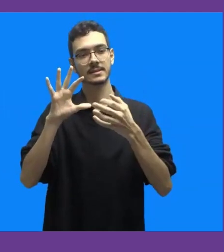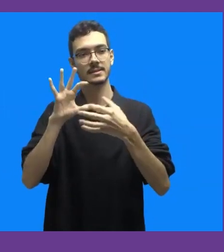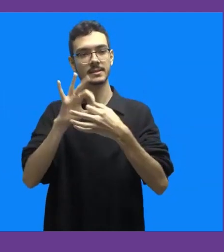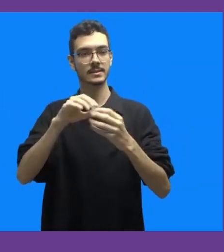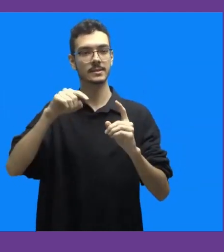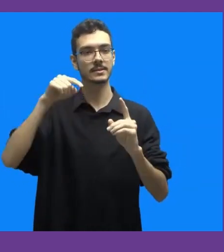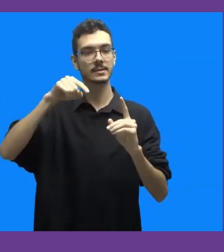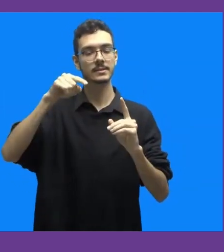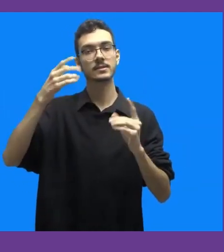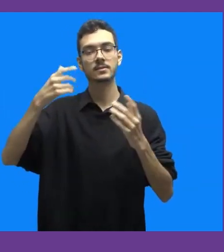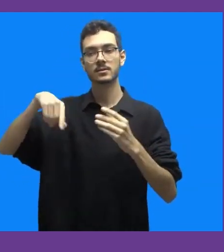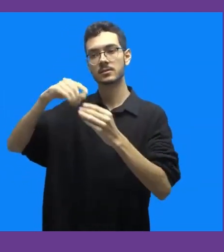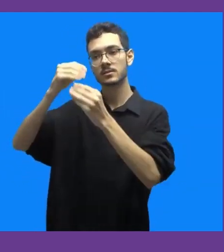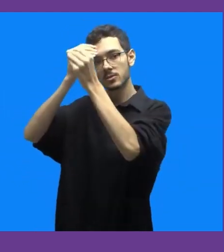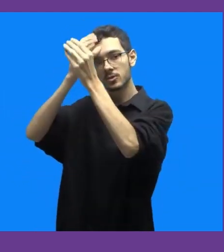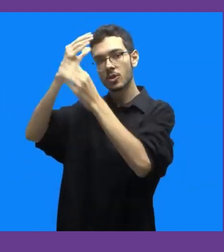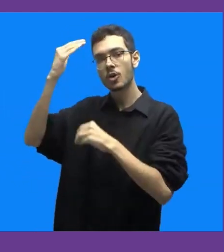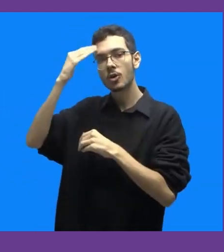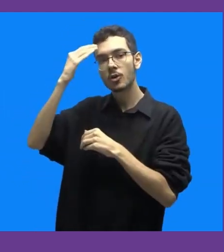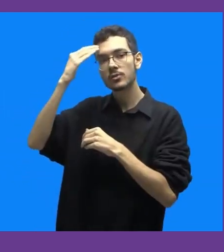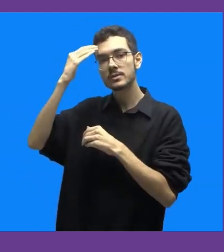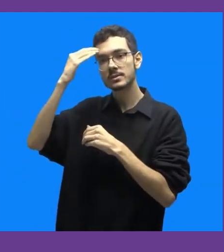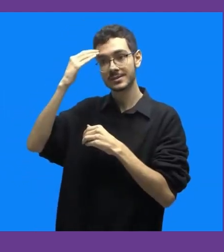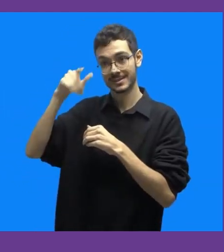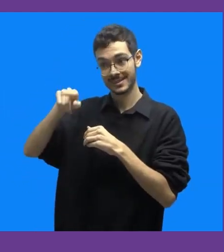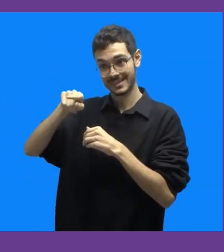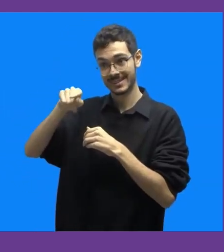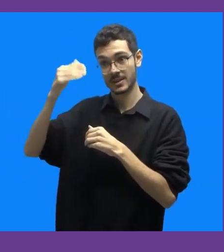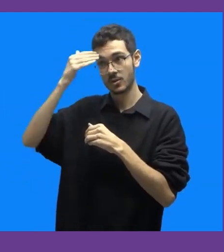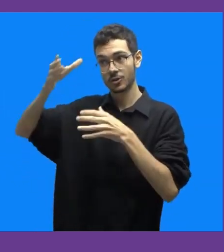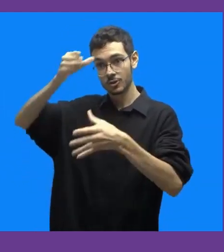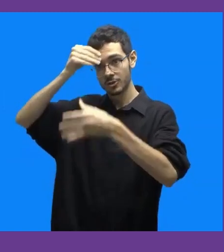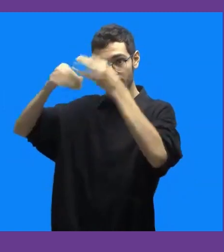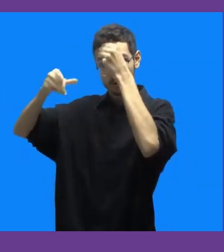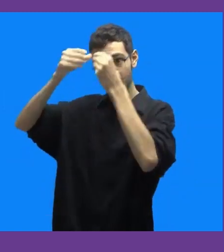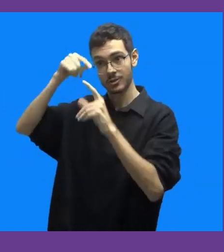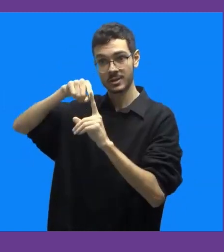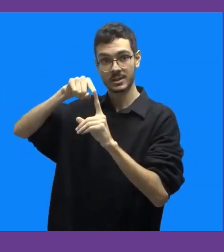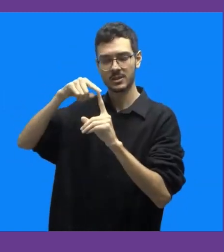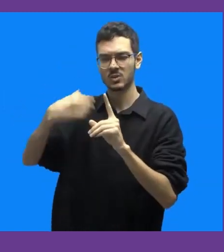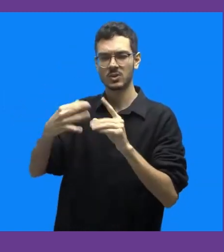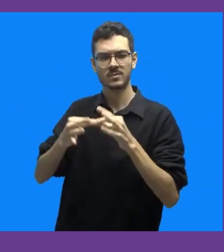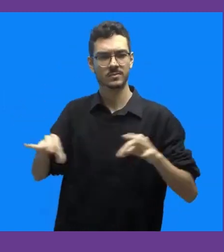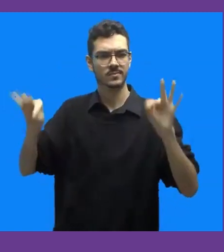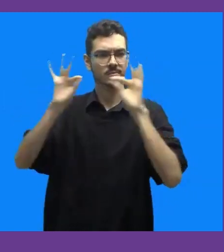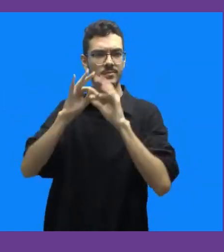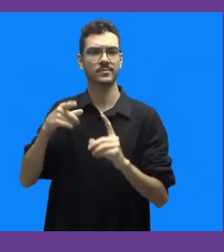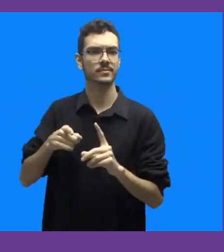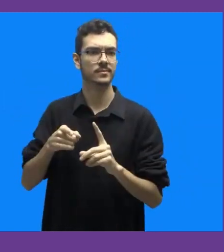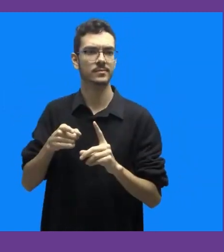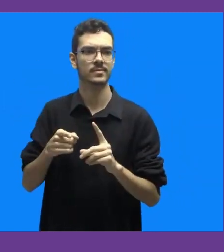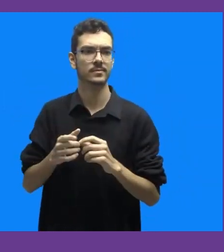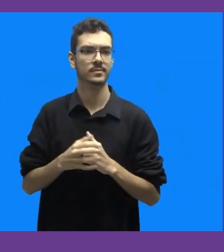everywhere. We know a lot, so there's a lot to know, and you can find